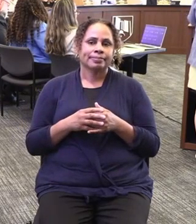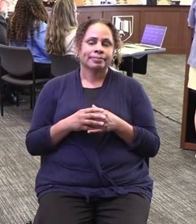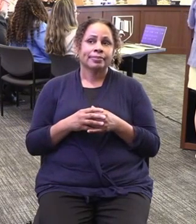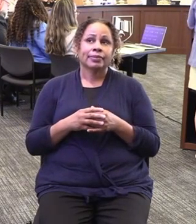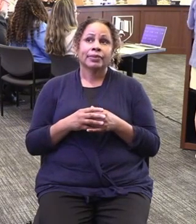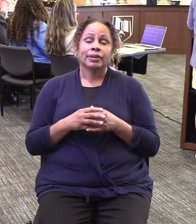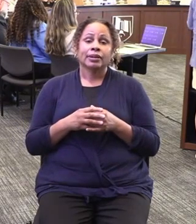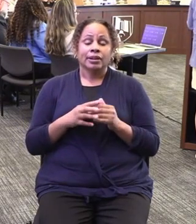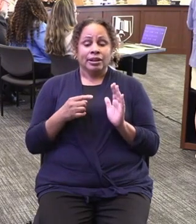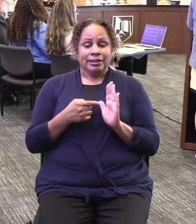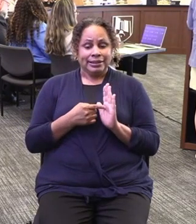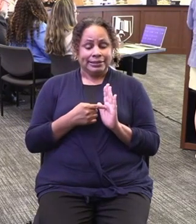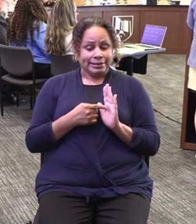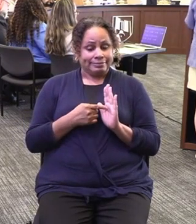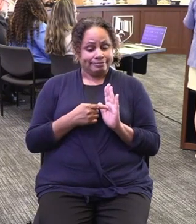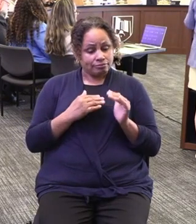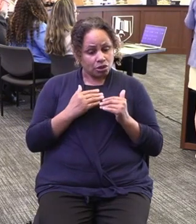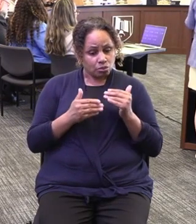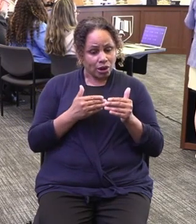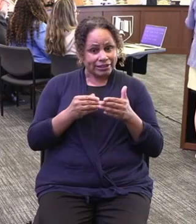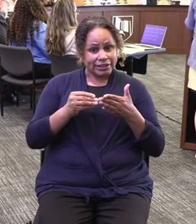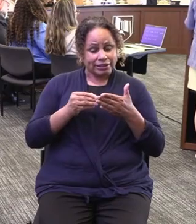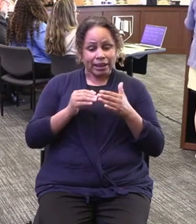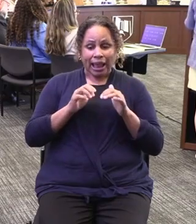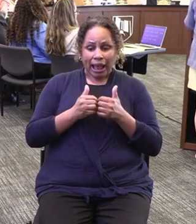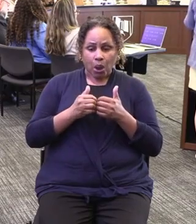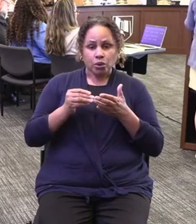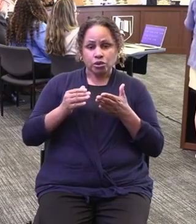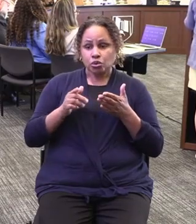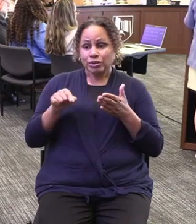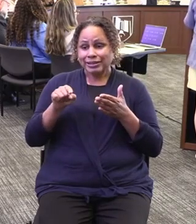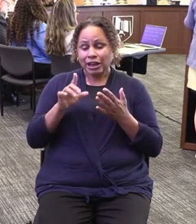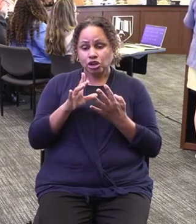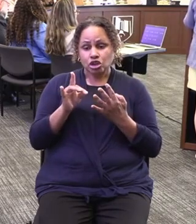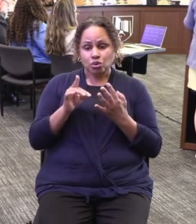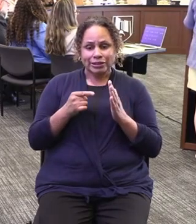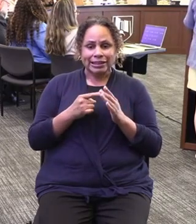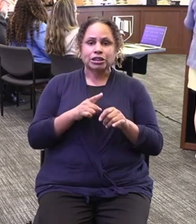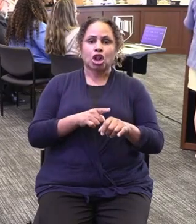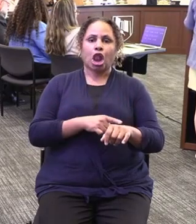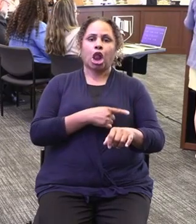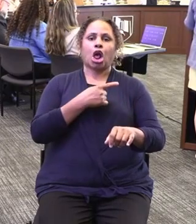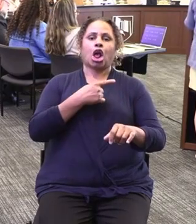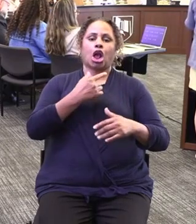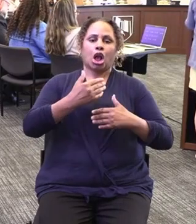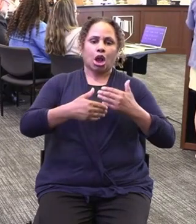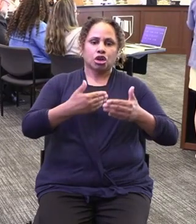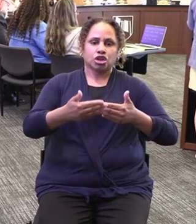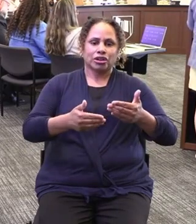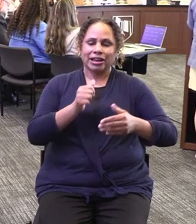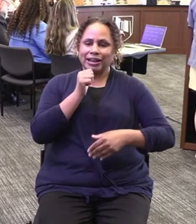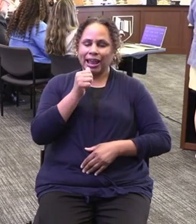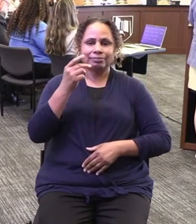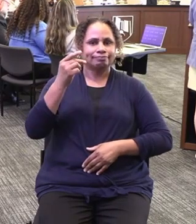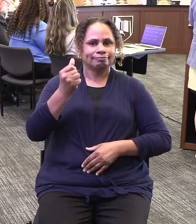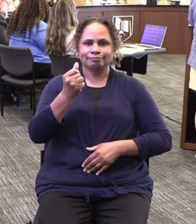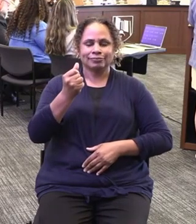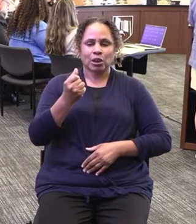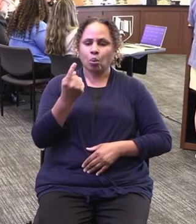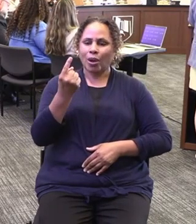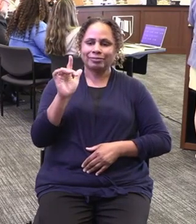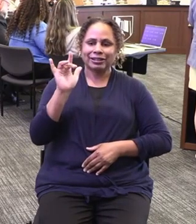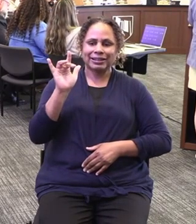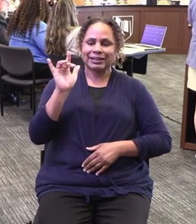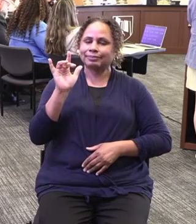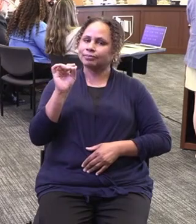So this is how the students choose. And it's a long journey. It is not one click, right? It starts with